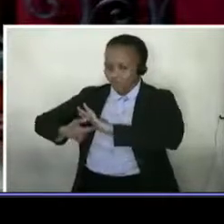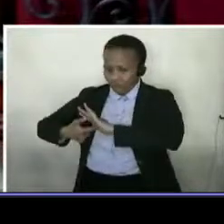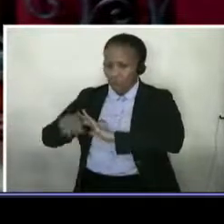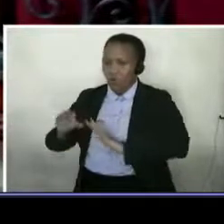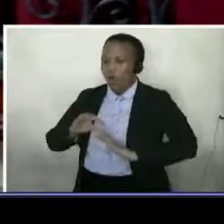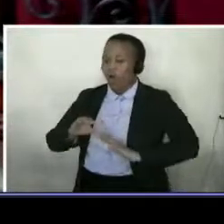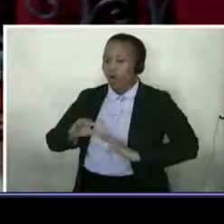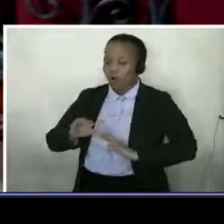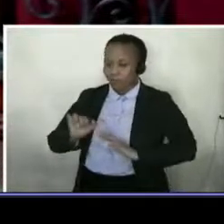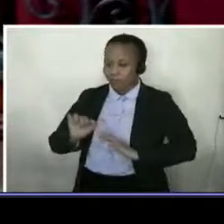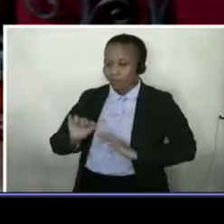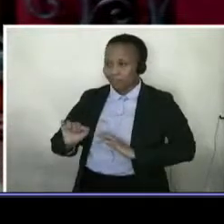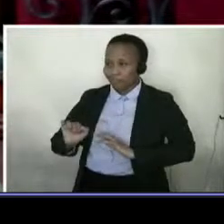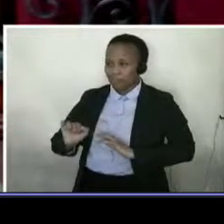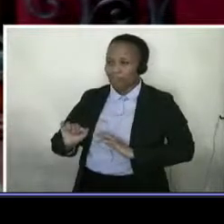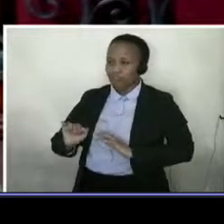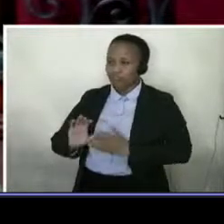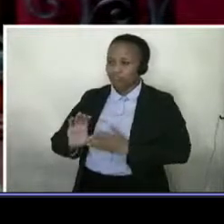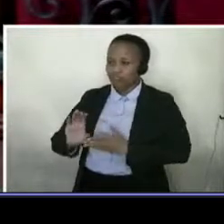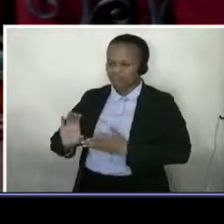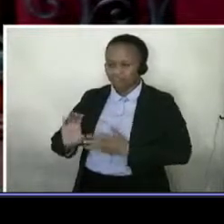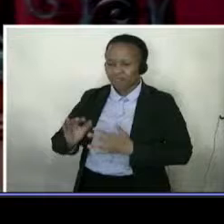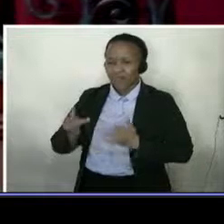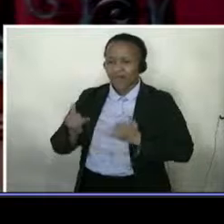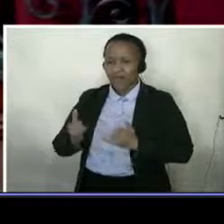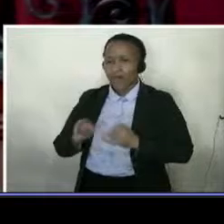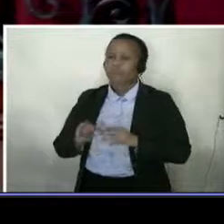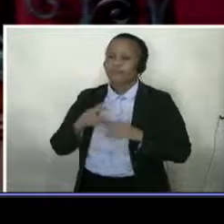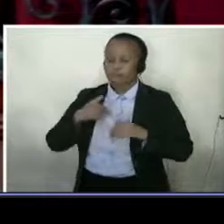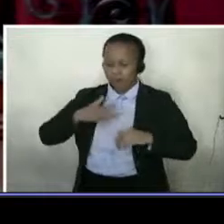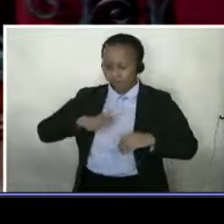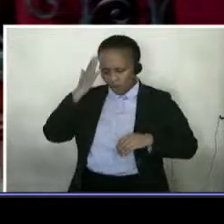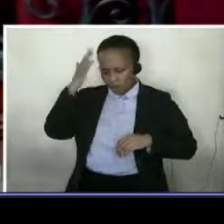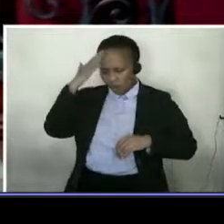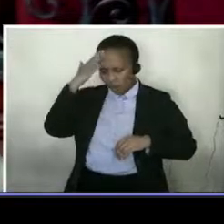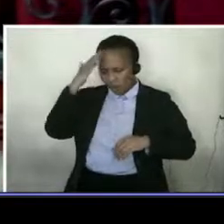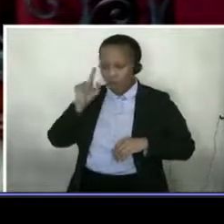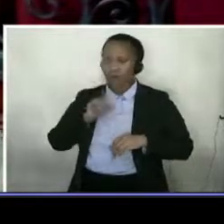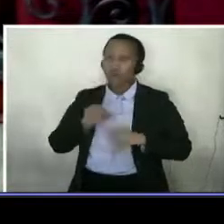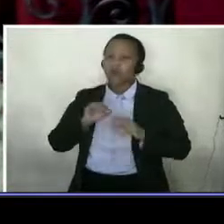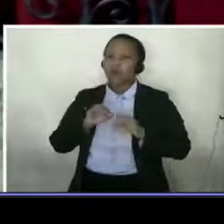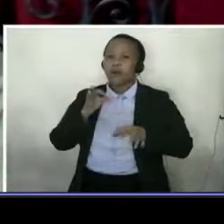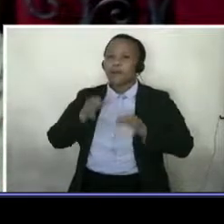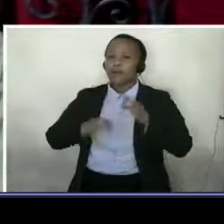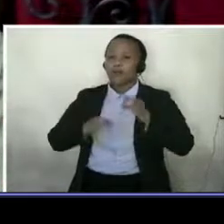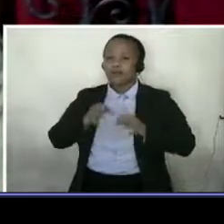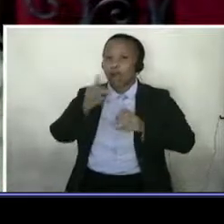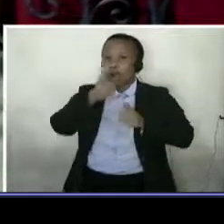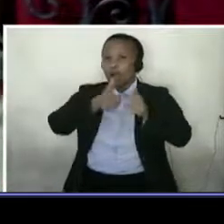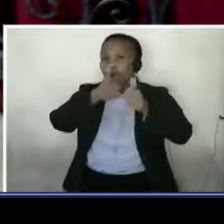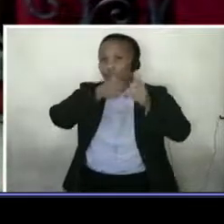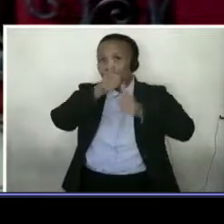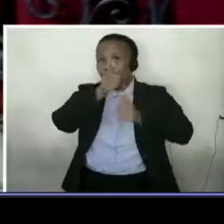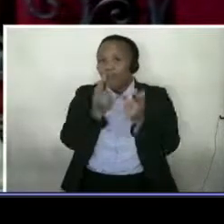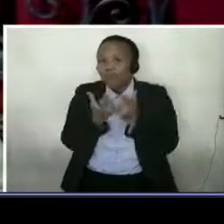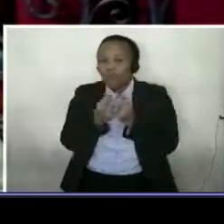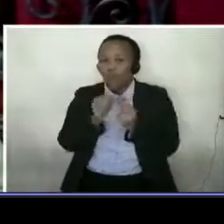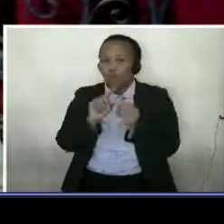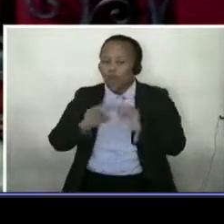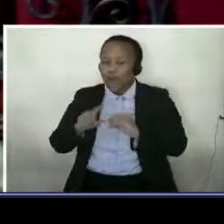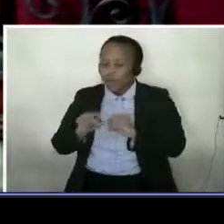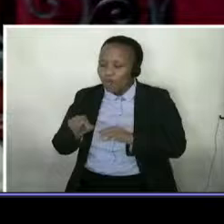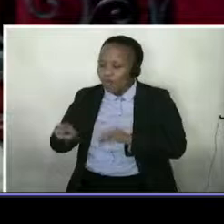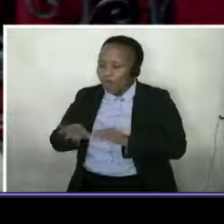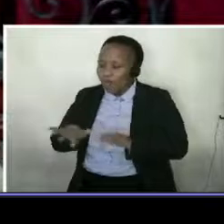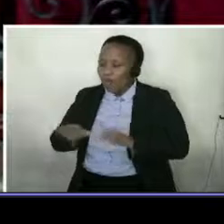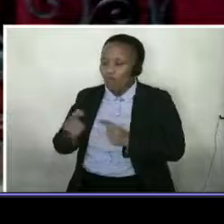kind of oversight is provided by political heads of departments in all these shenanigans? To make it even worse, some